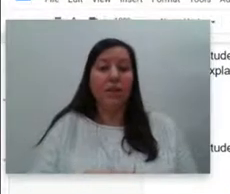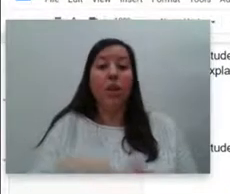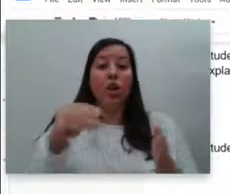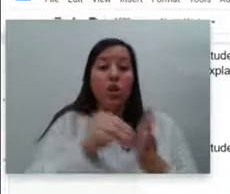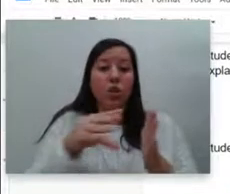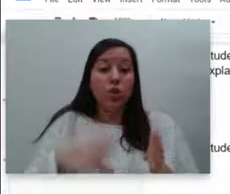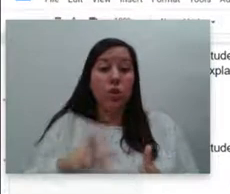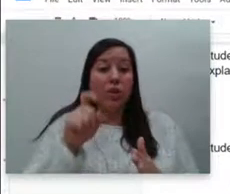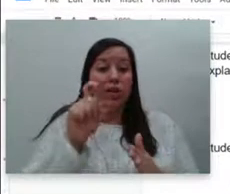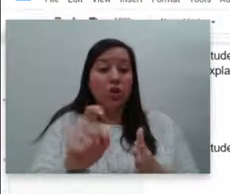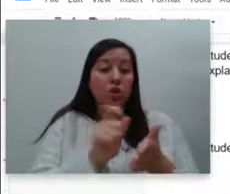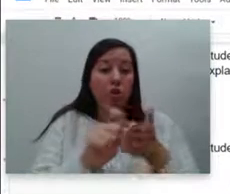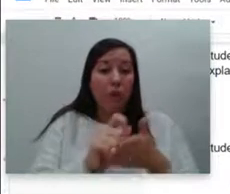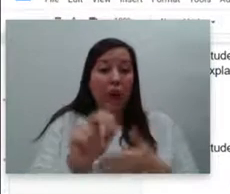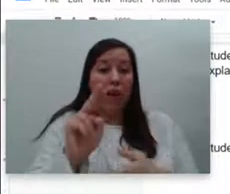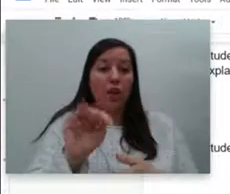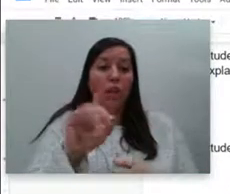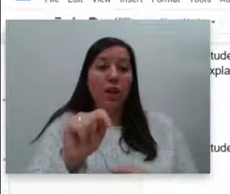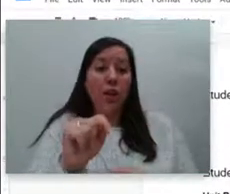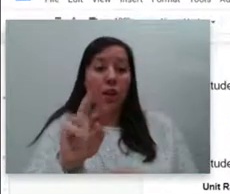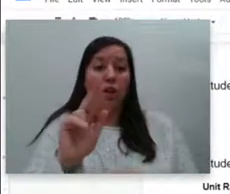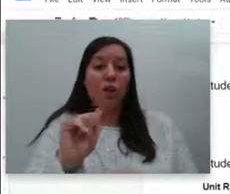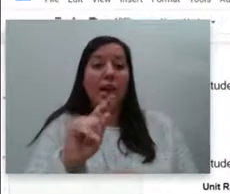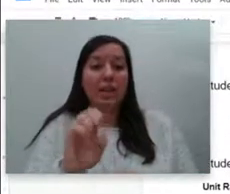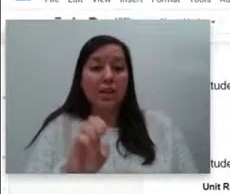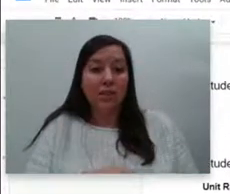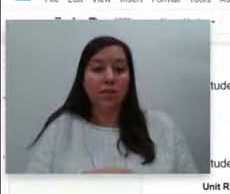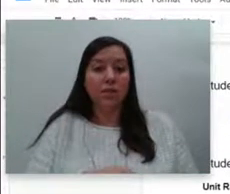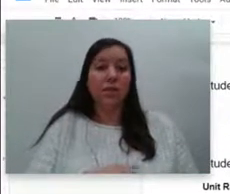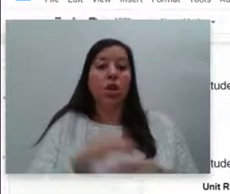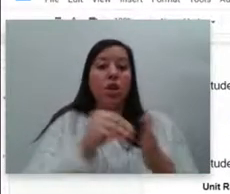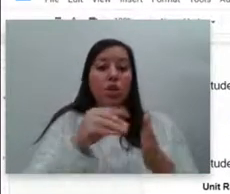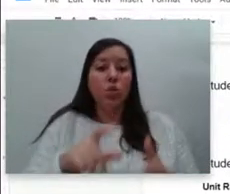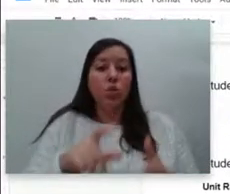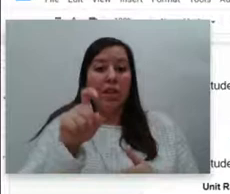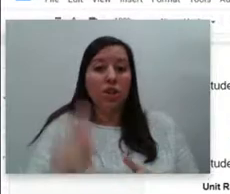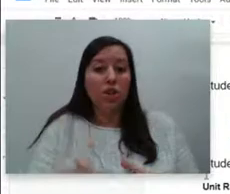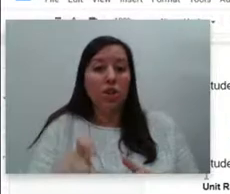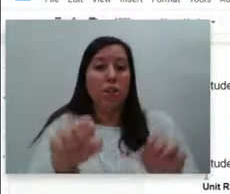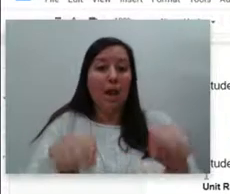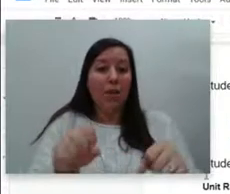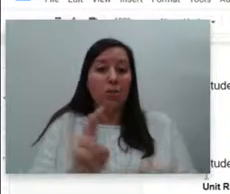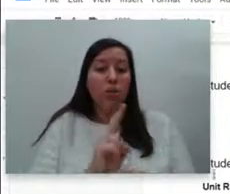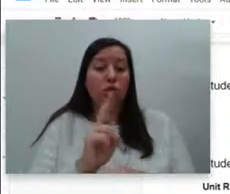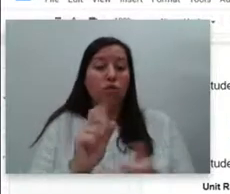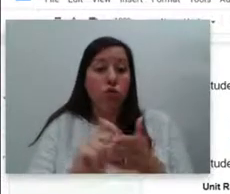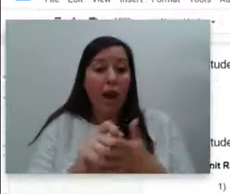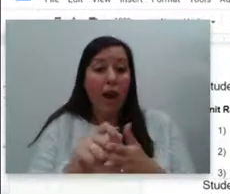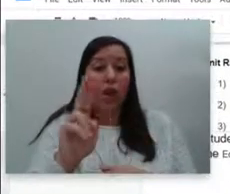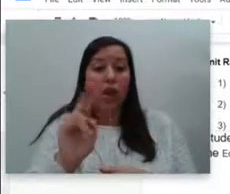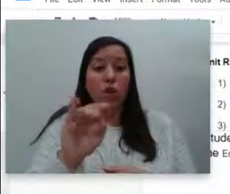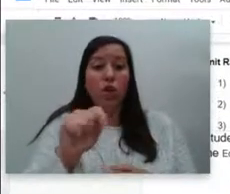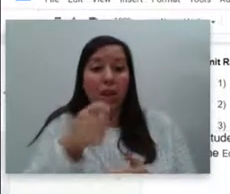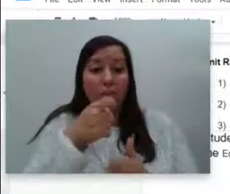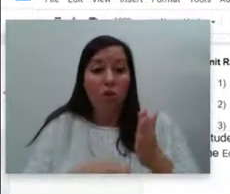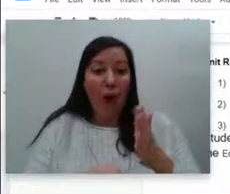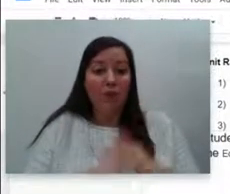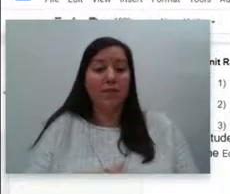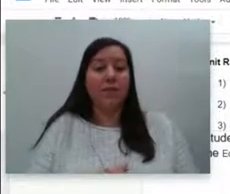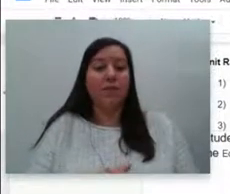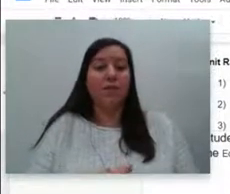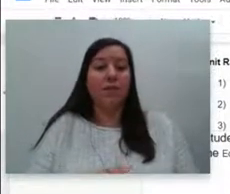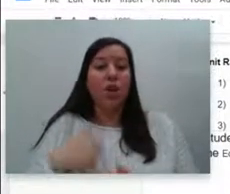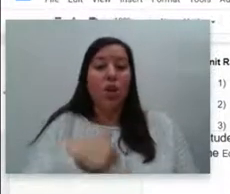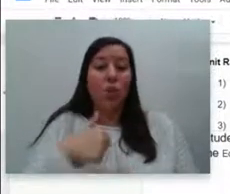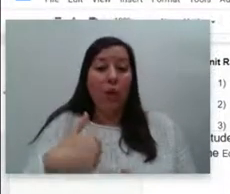should be able to write a unit rate. Students should be able to write a unit price. We